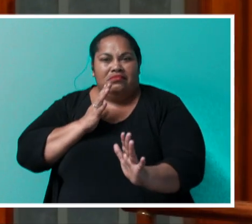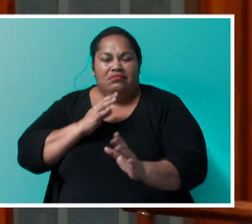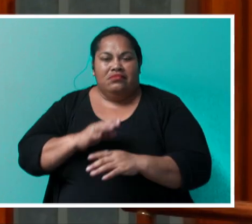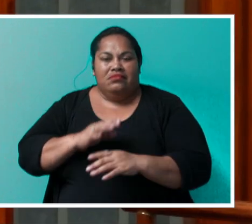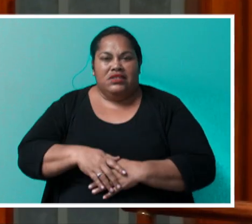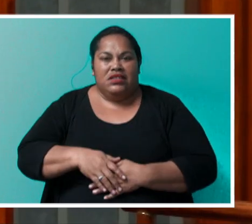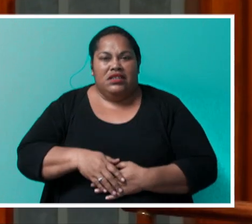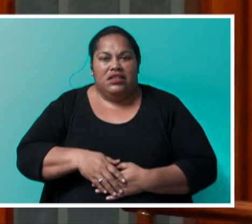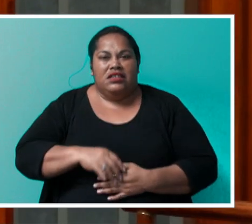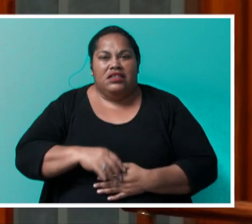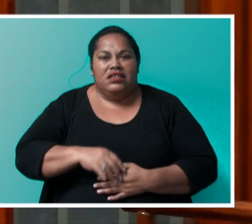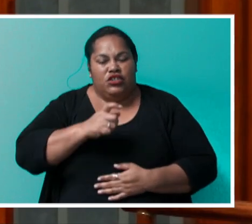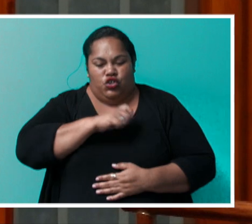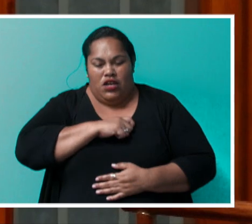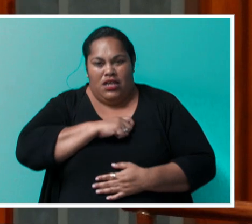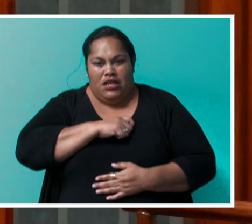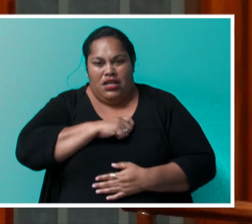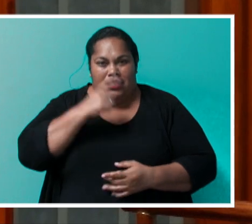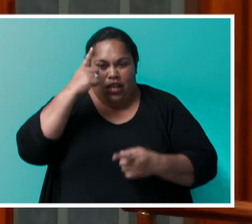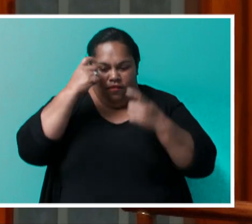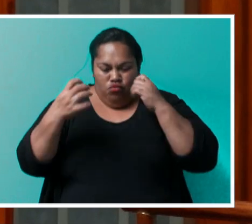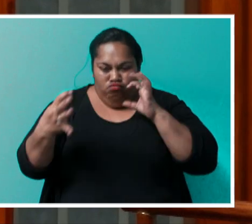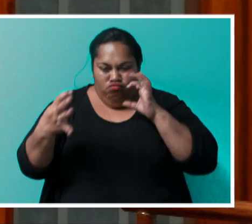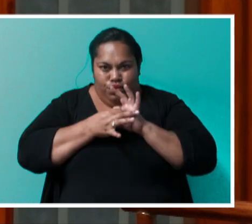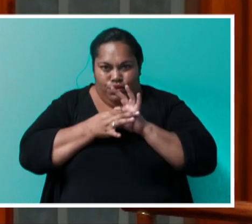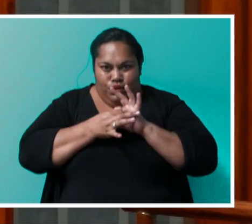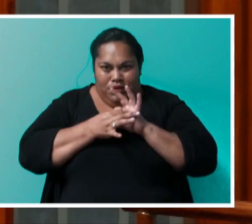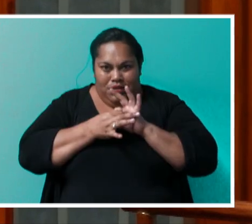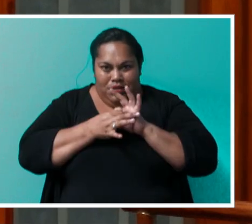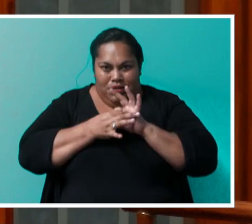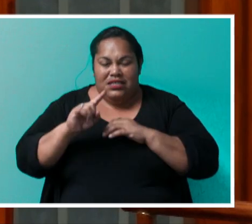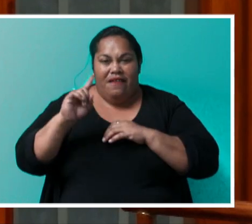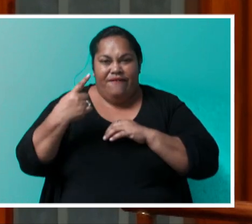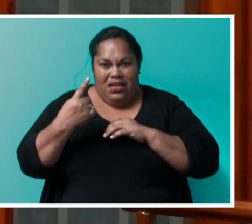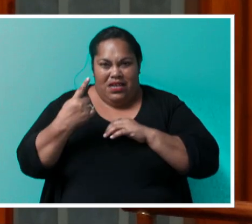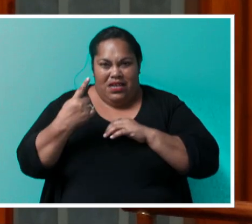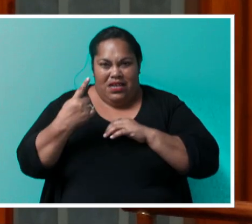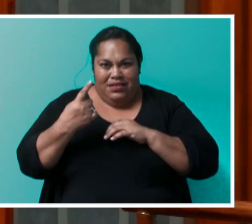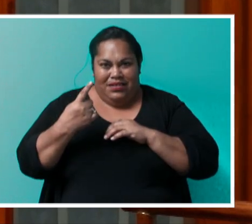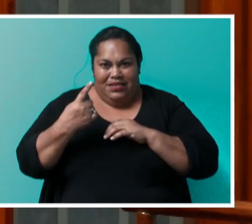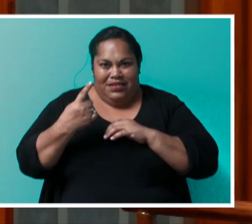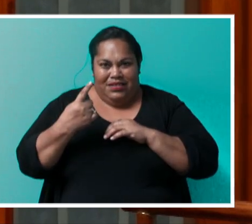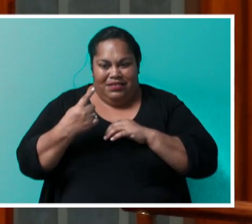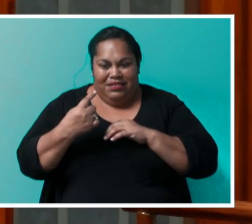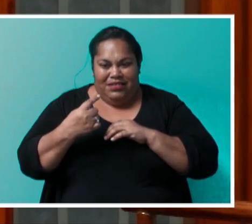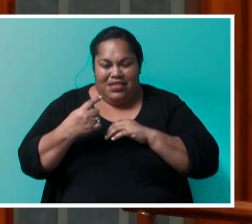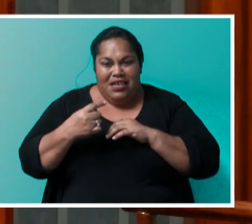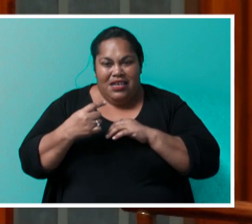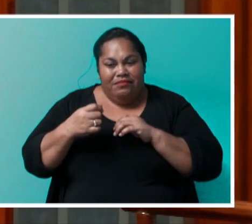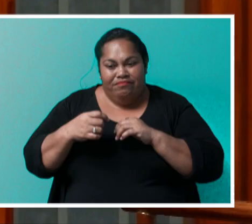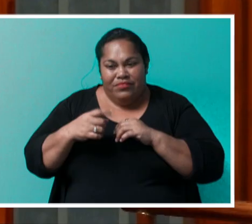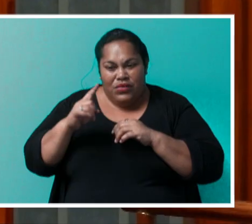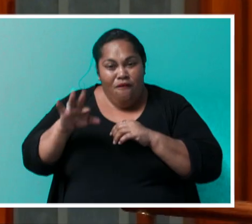trust, innovation, and connection. This is the first initiative of its kind in Fiji, and its scope is